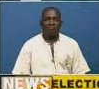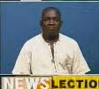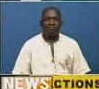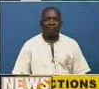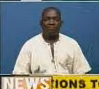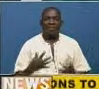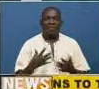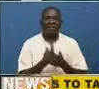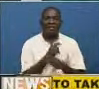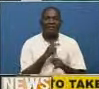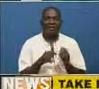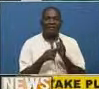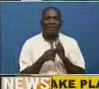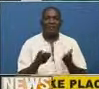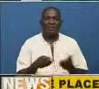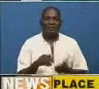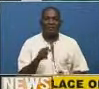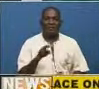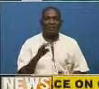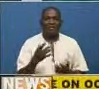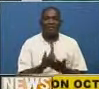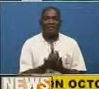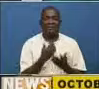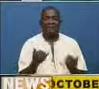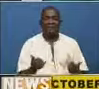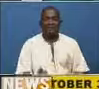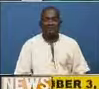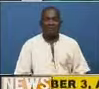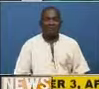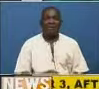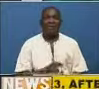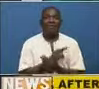You're watching News Hour live on GBC News and News and Governance